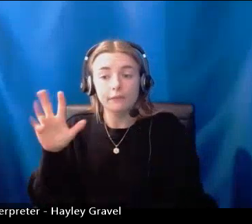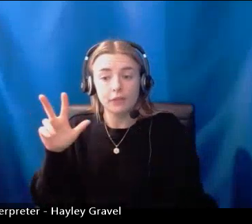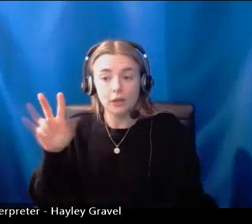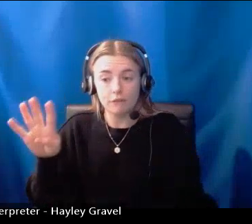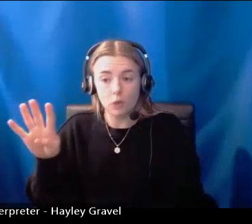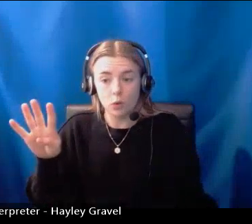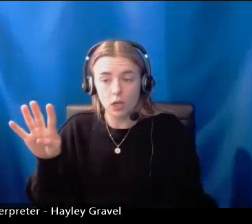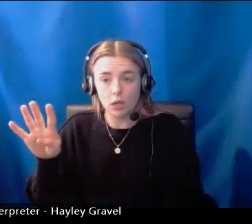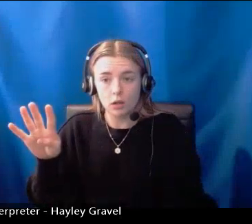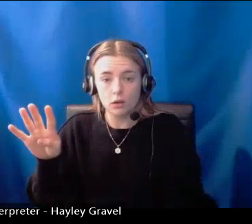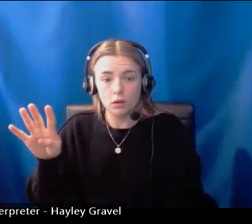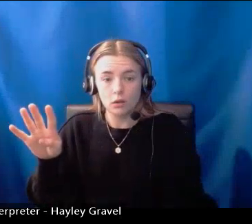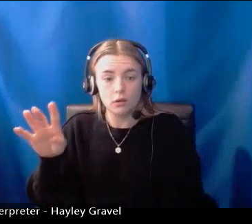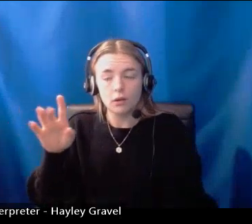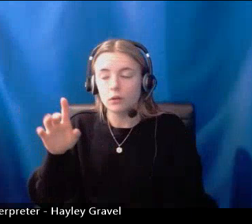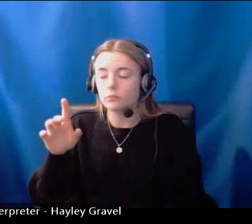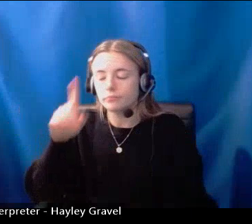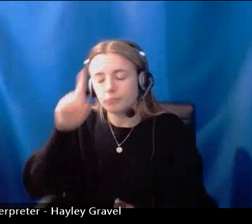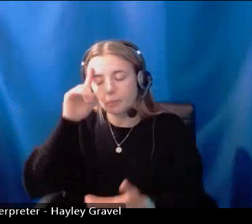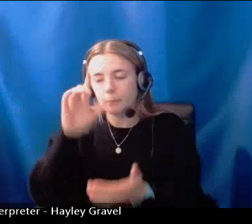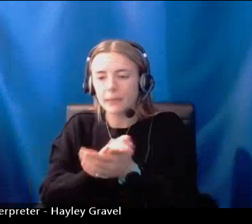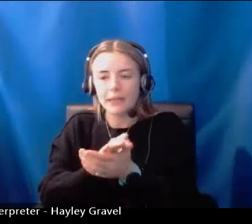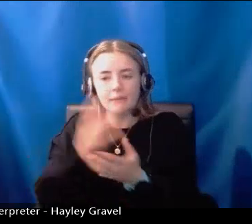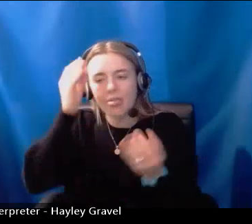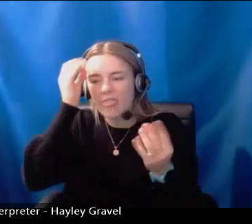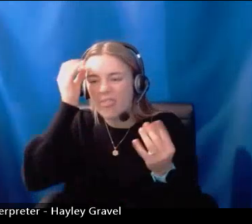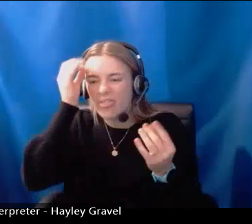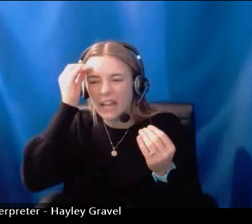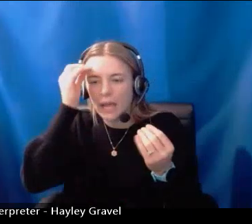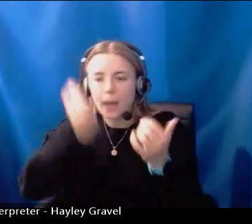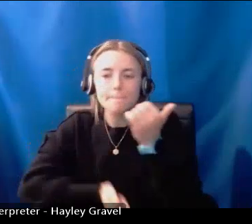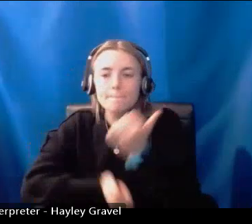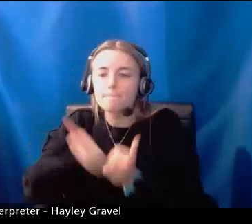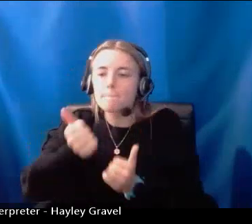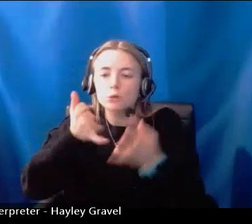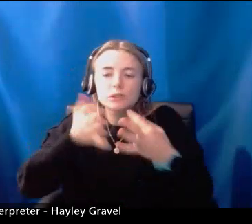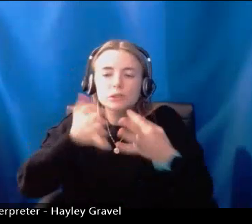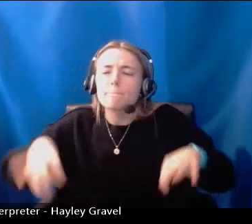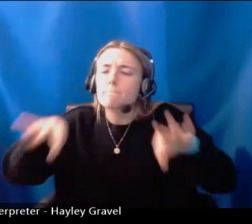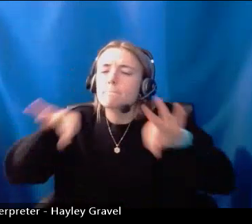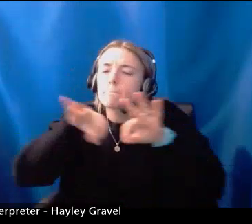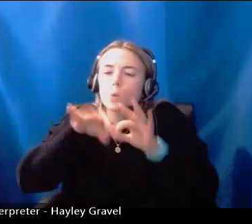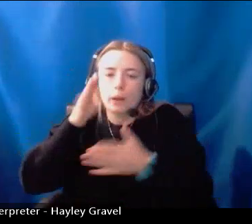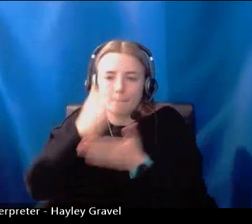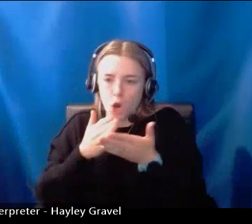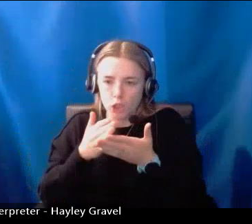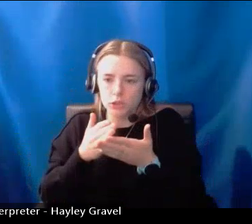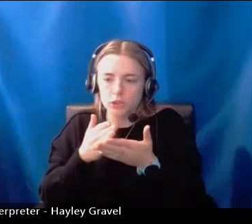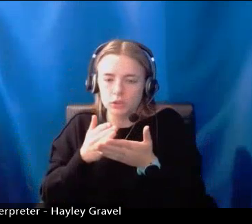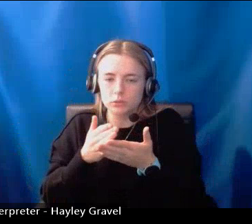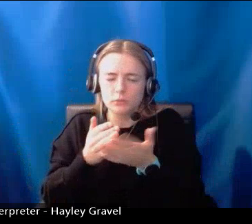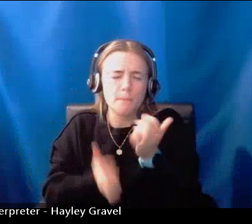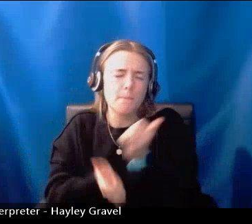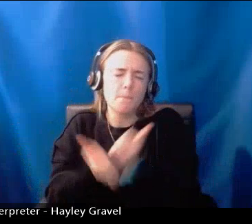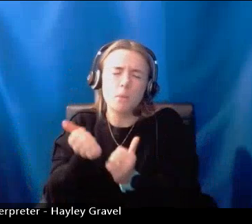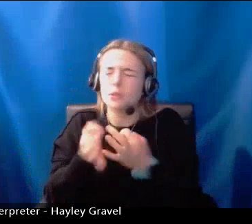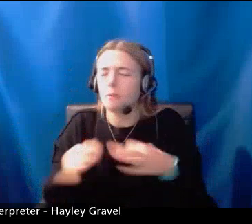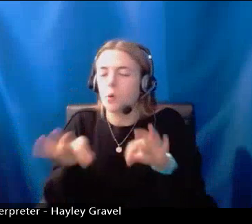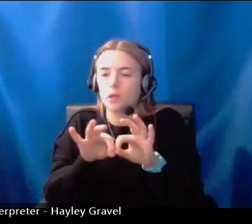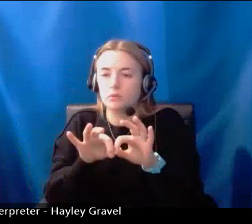I believe that think time is the most important part of this whole process. I've just given you a lot of